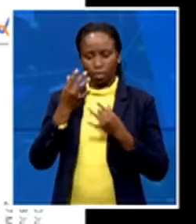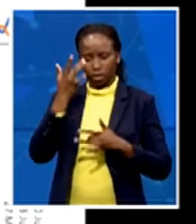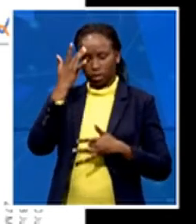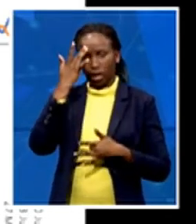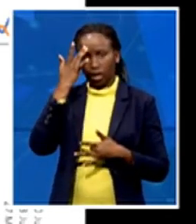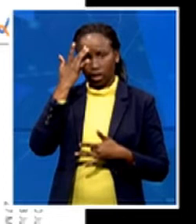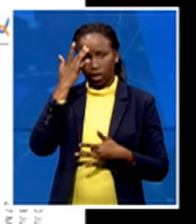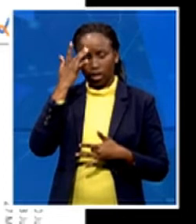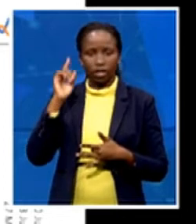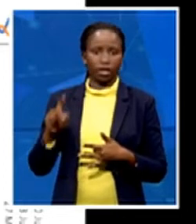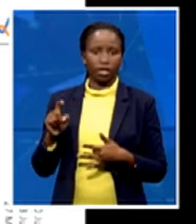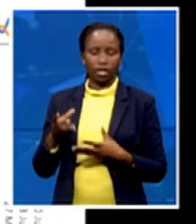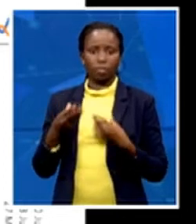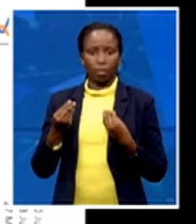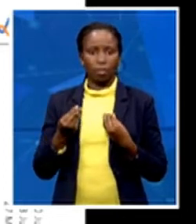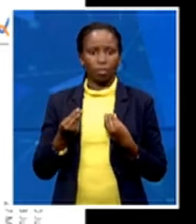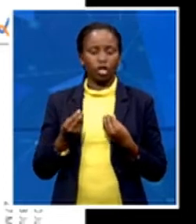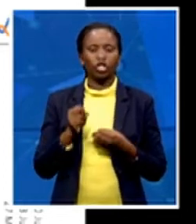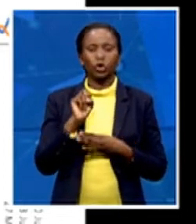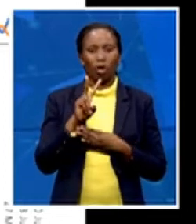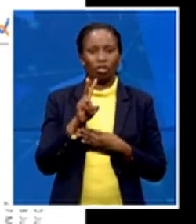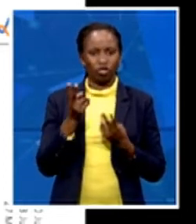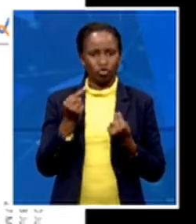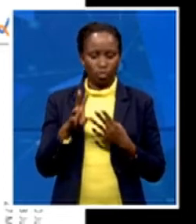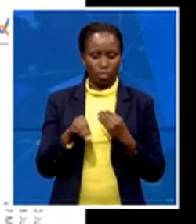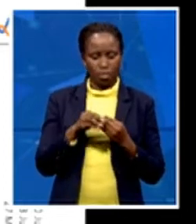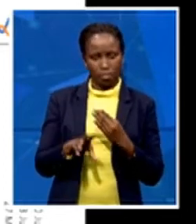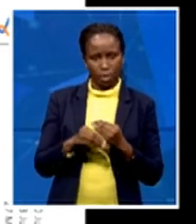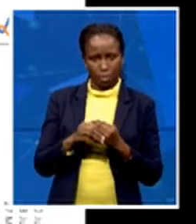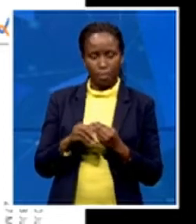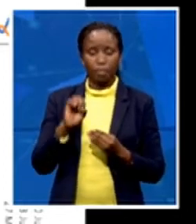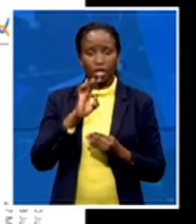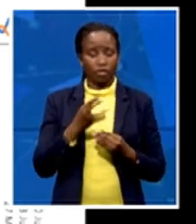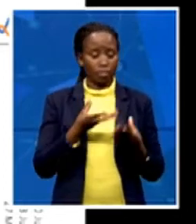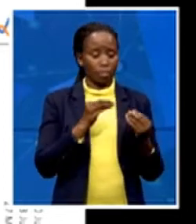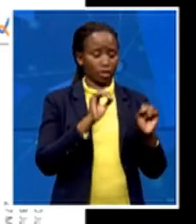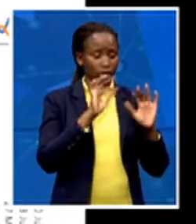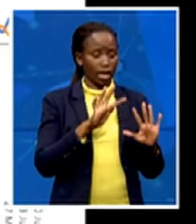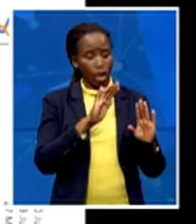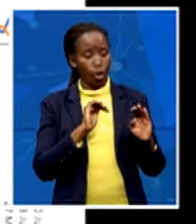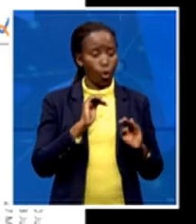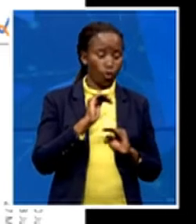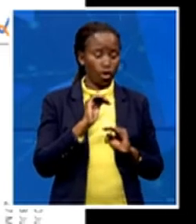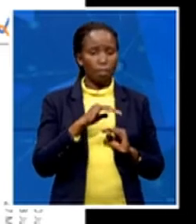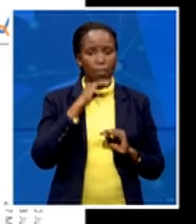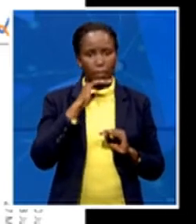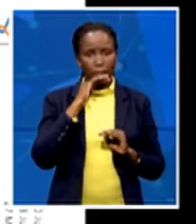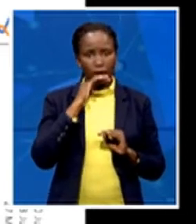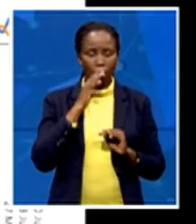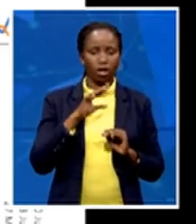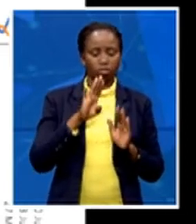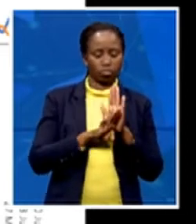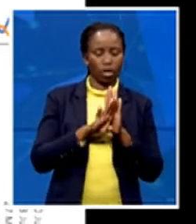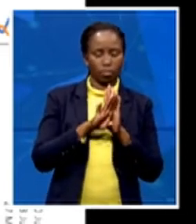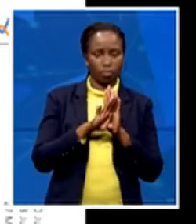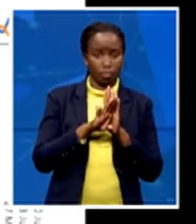cases. So the moment 10 cases gives you more than 10 cases, you are increasing. So at the moment, 10 cases are giving